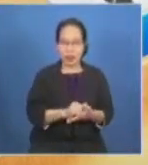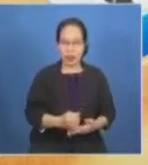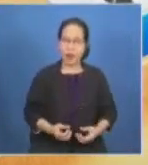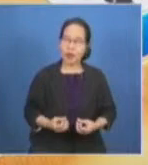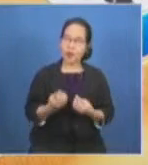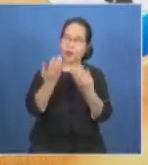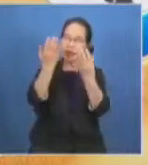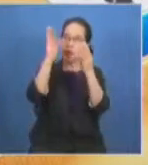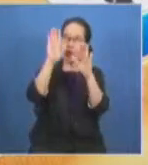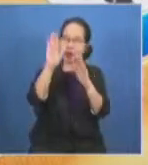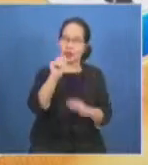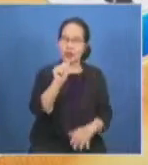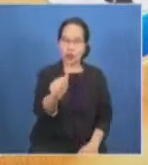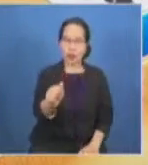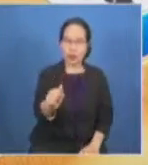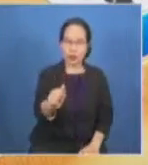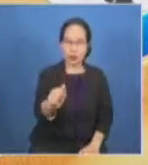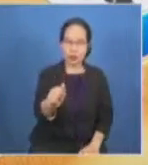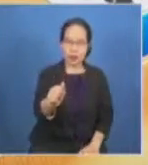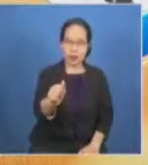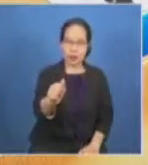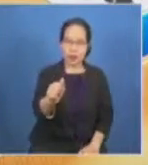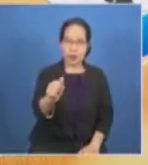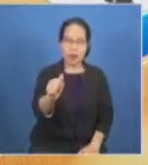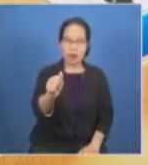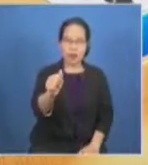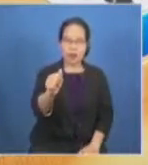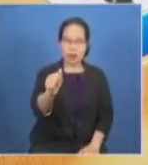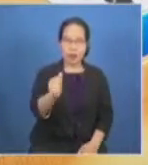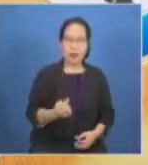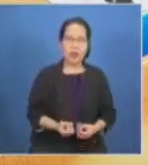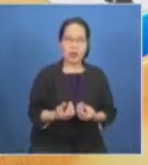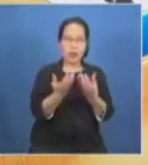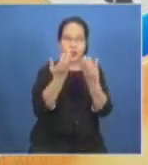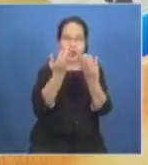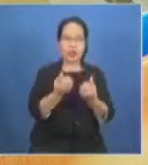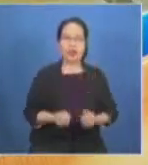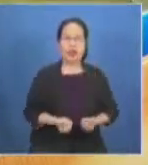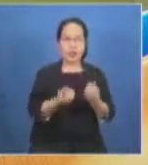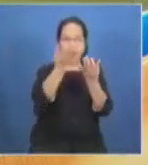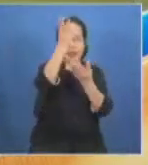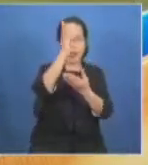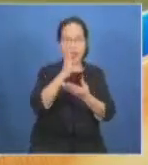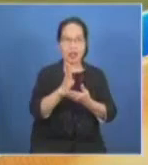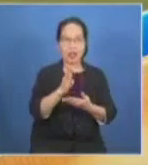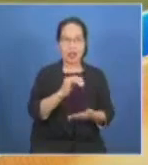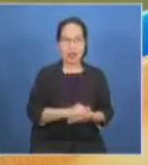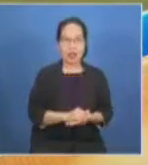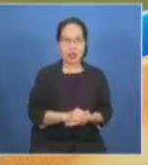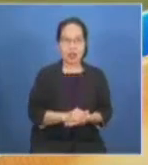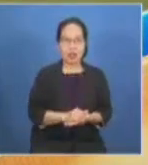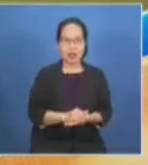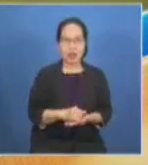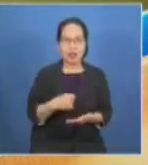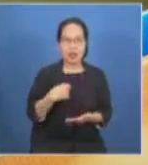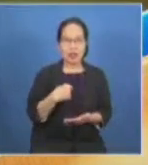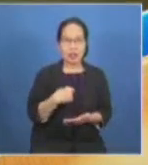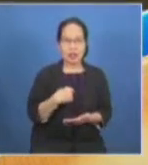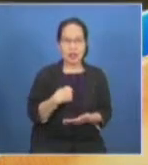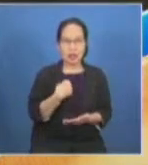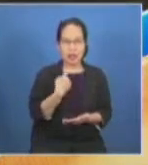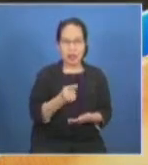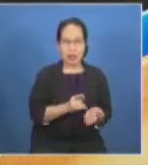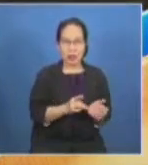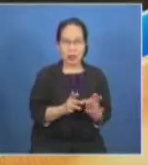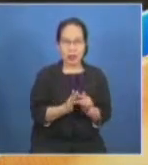that is giving yourself, offering yourself as a sacrifice to God. And that is what